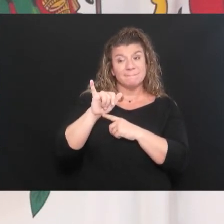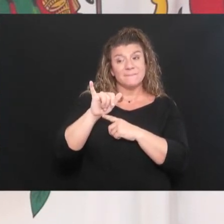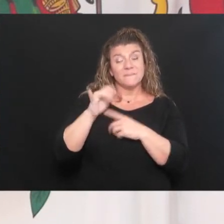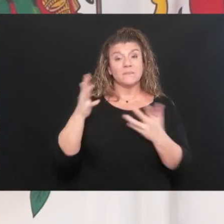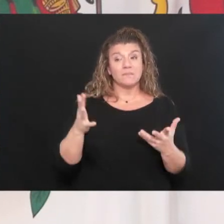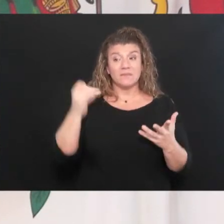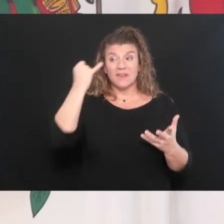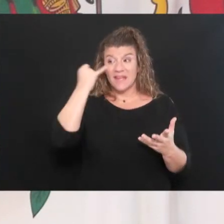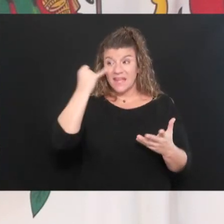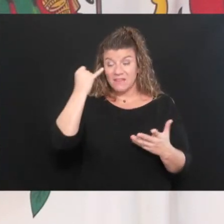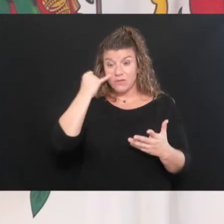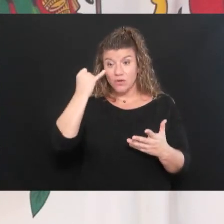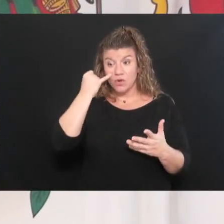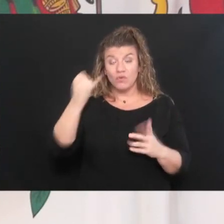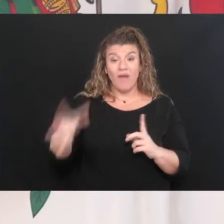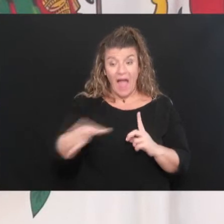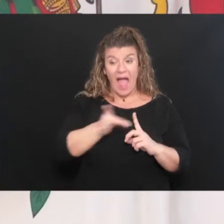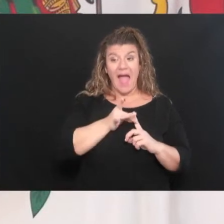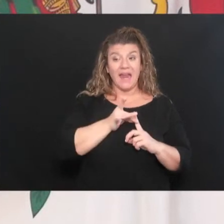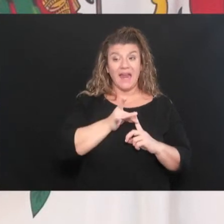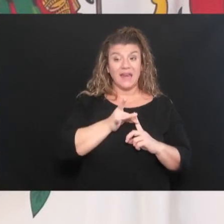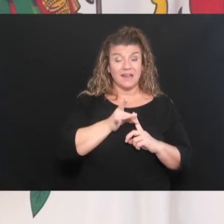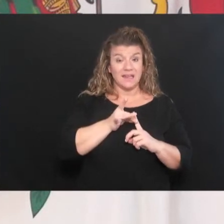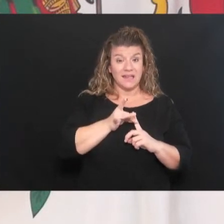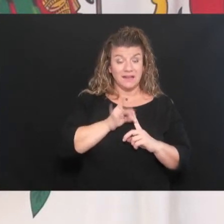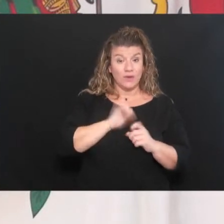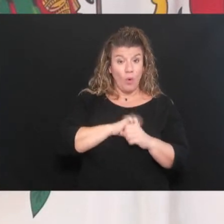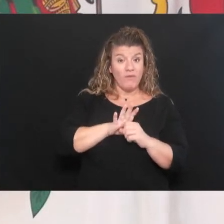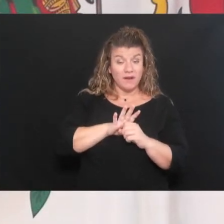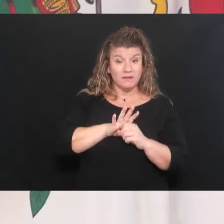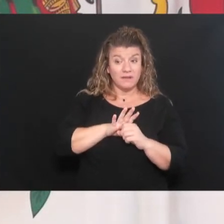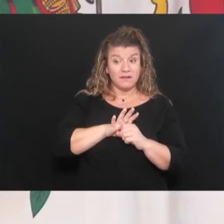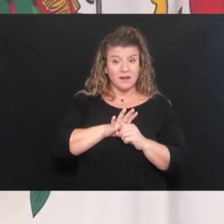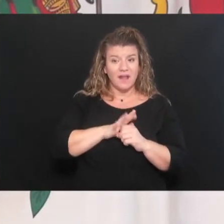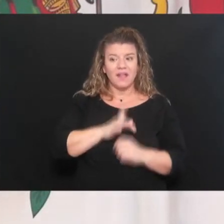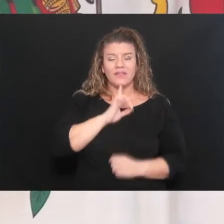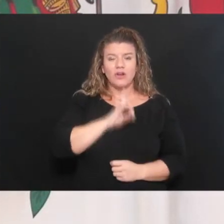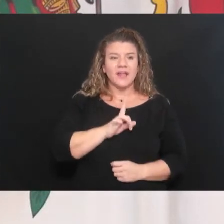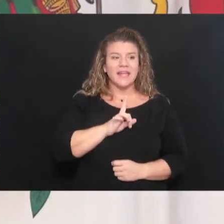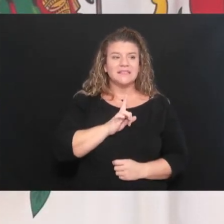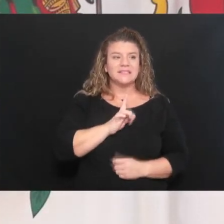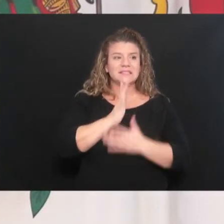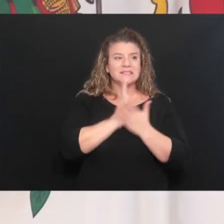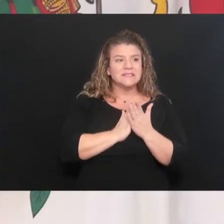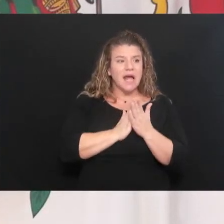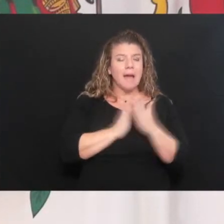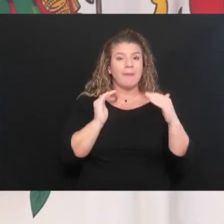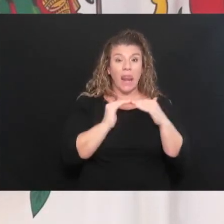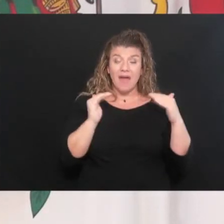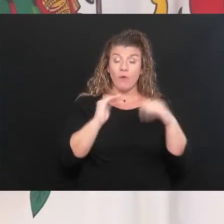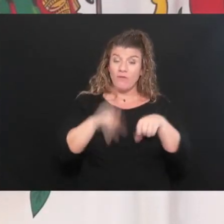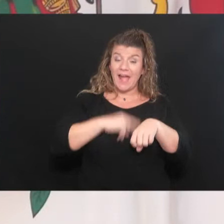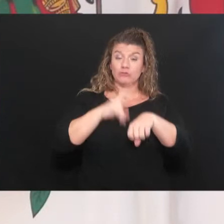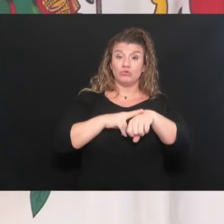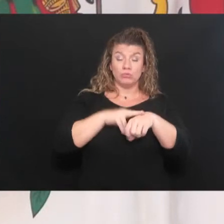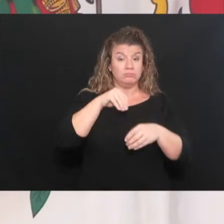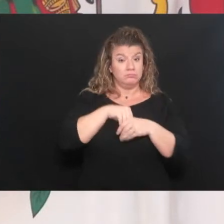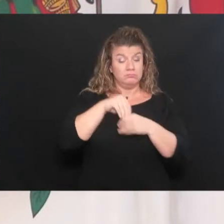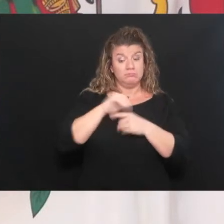If you've had this virus, there is some levels of natural